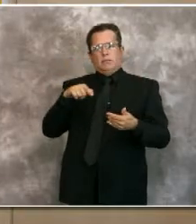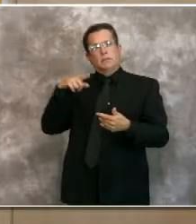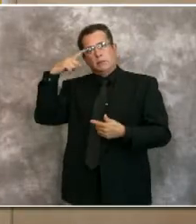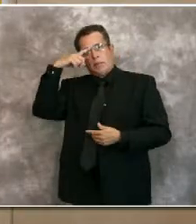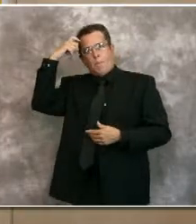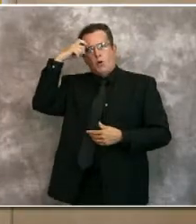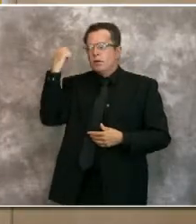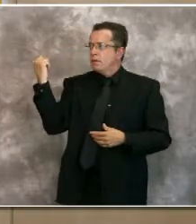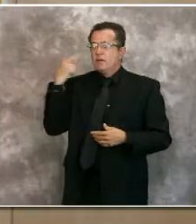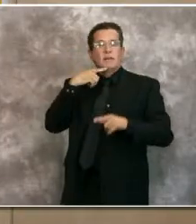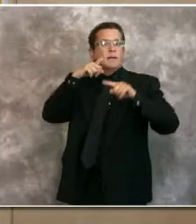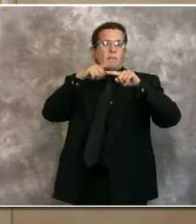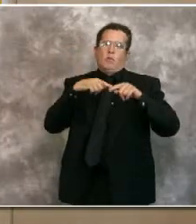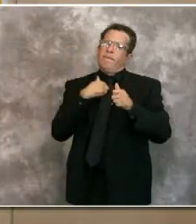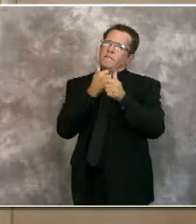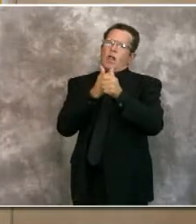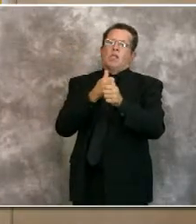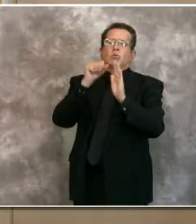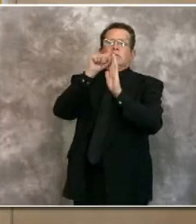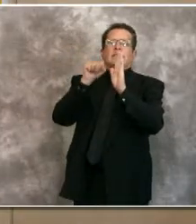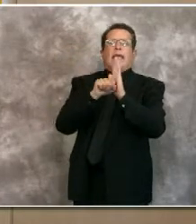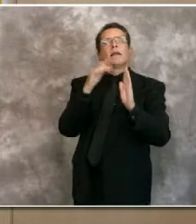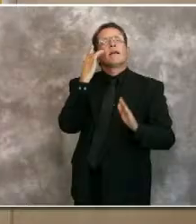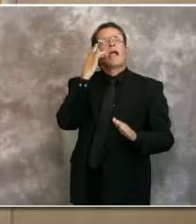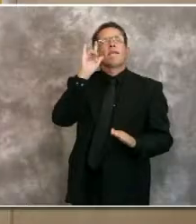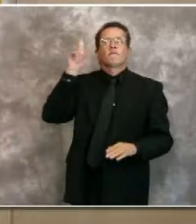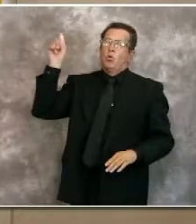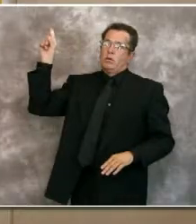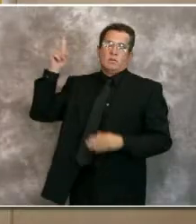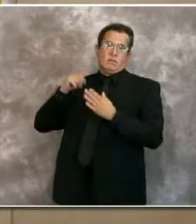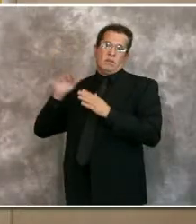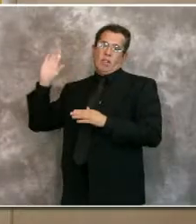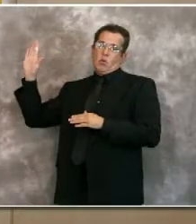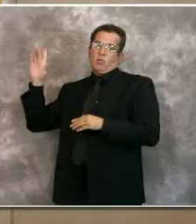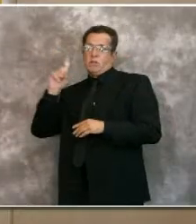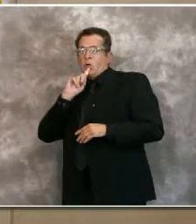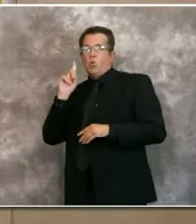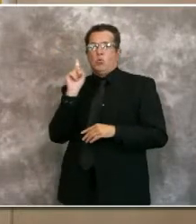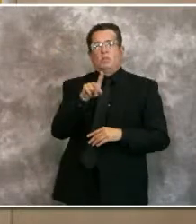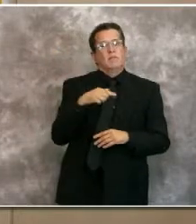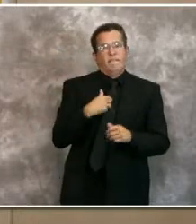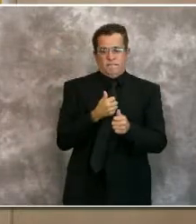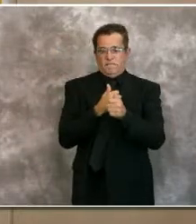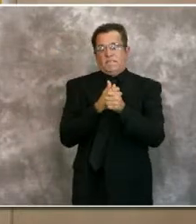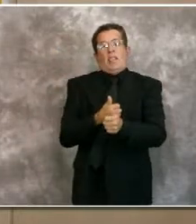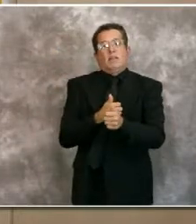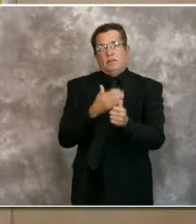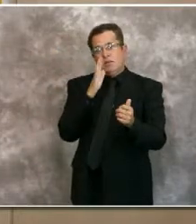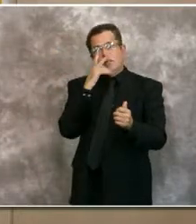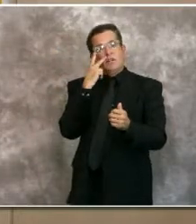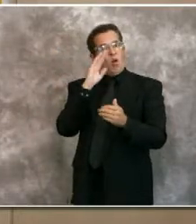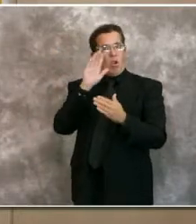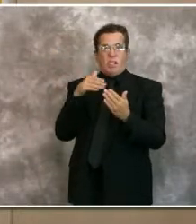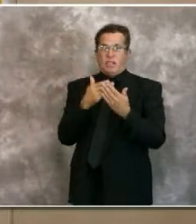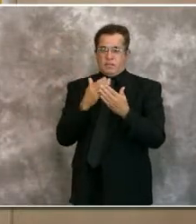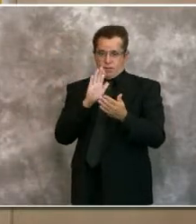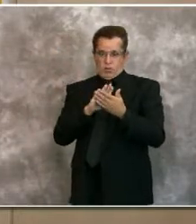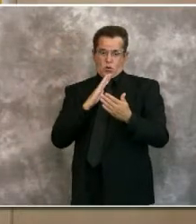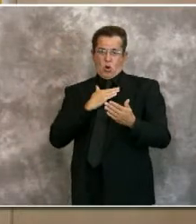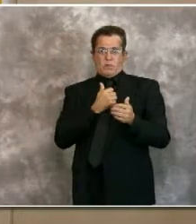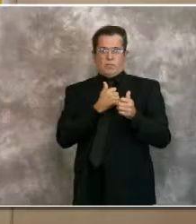on the guidance that we get from the state of California. So, and that's the case with all of the guidance that